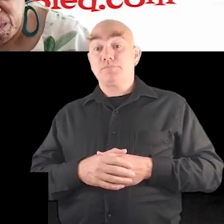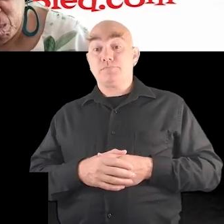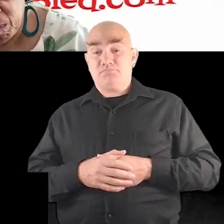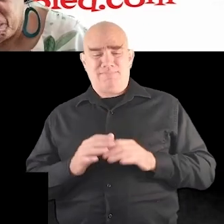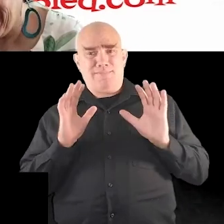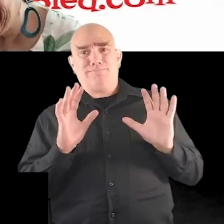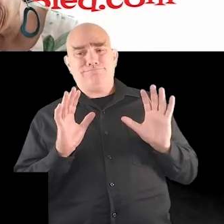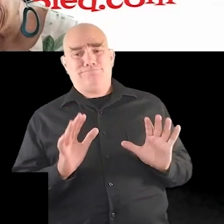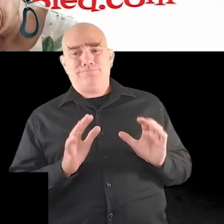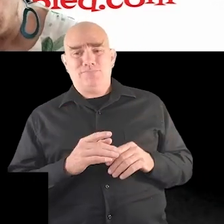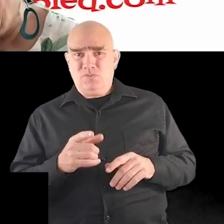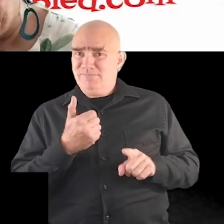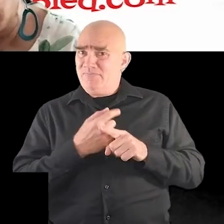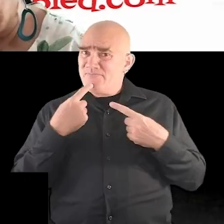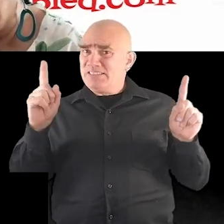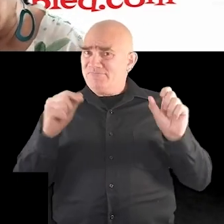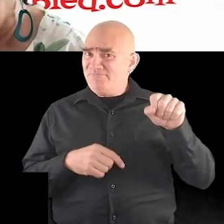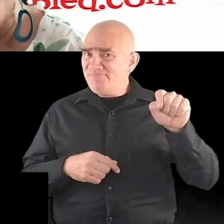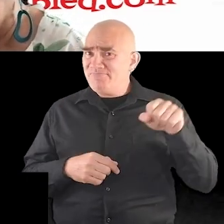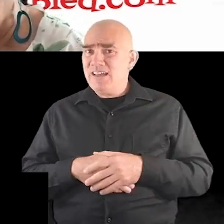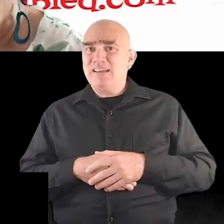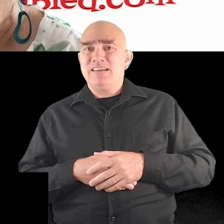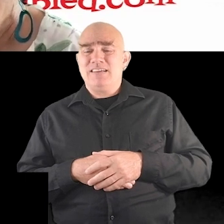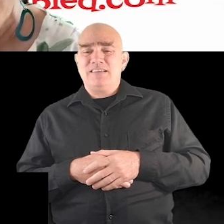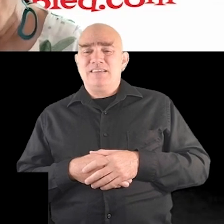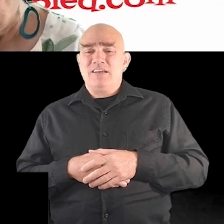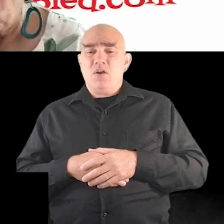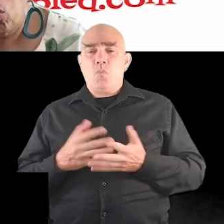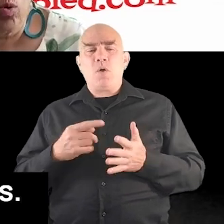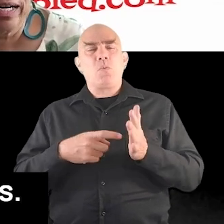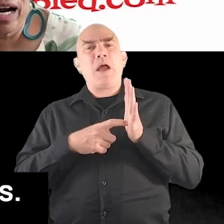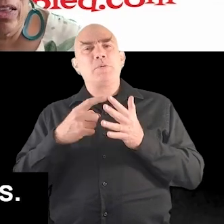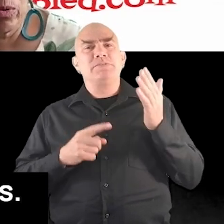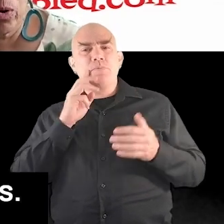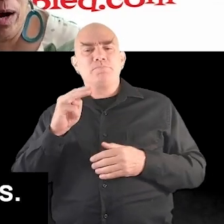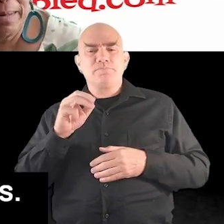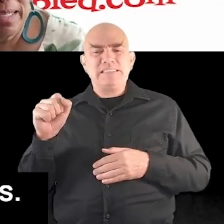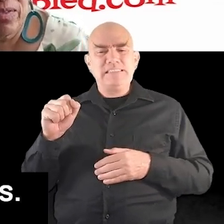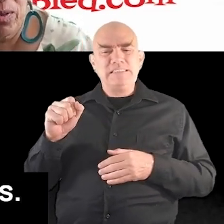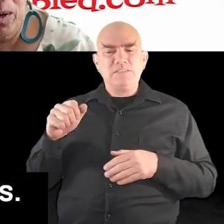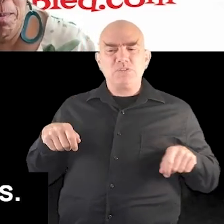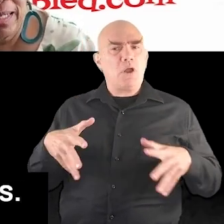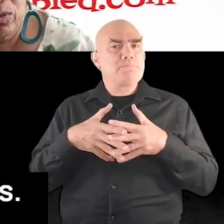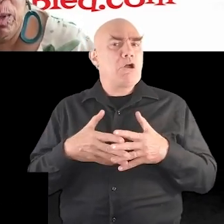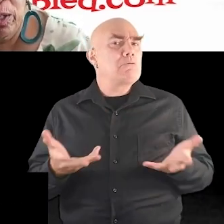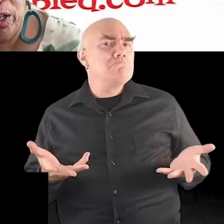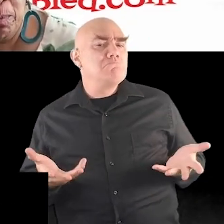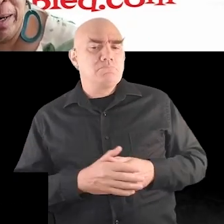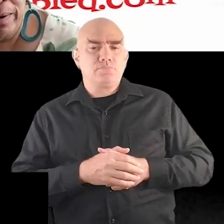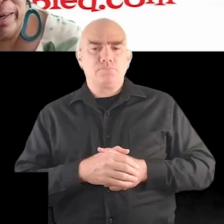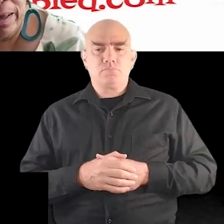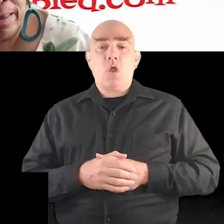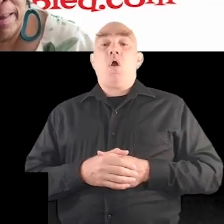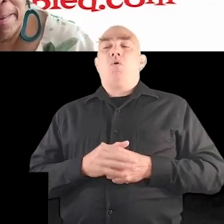it. Excellent. You are very effective. Thank you. What are the requirements for Ms.